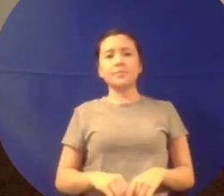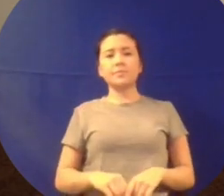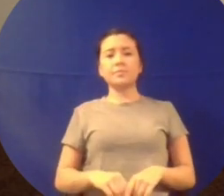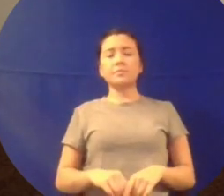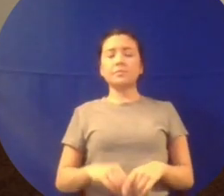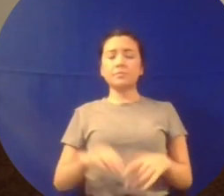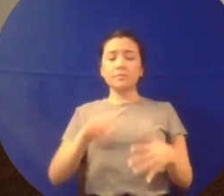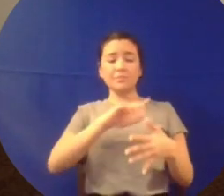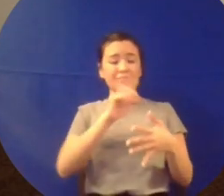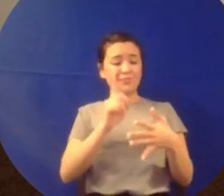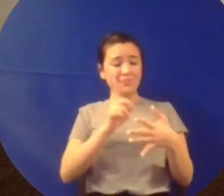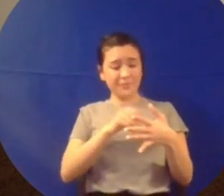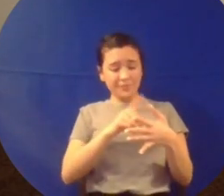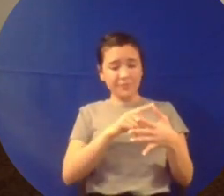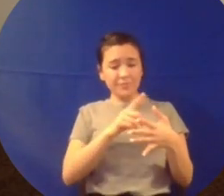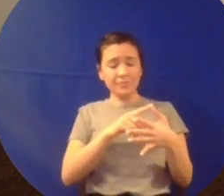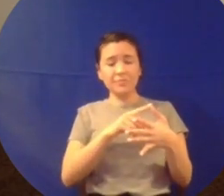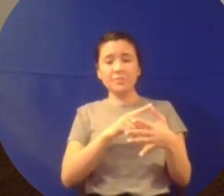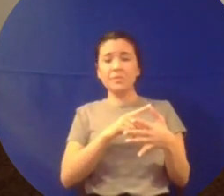Complacency,